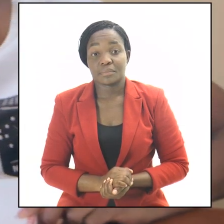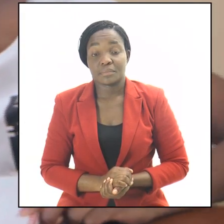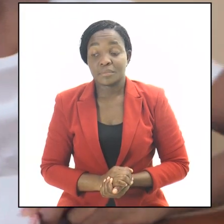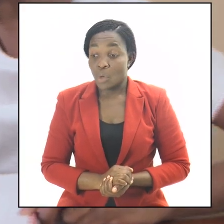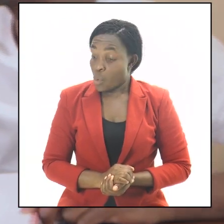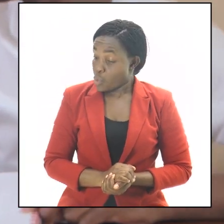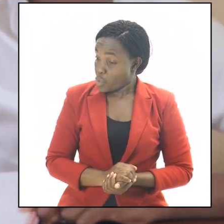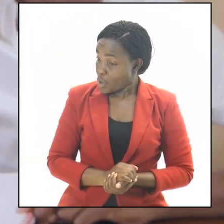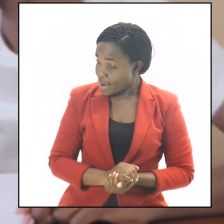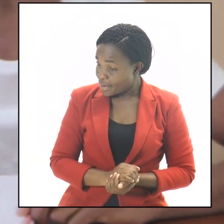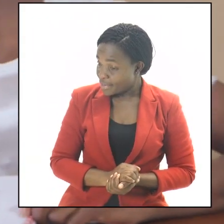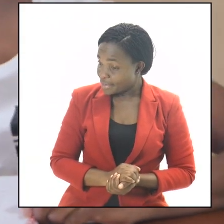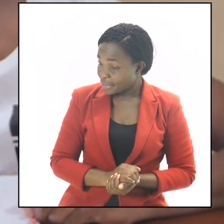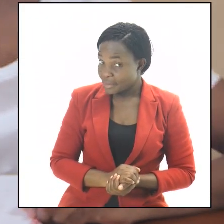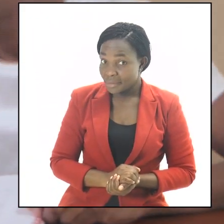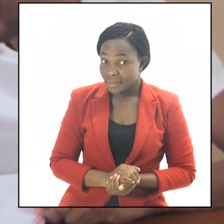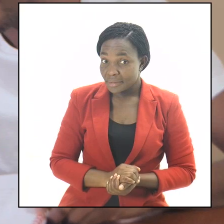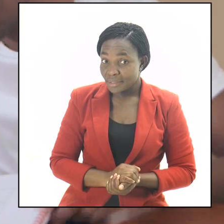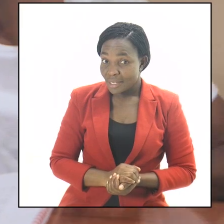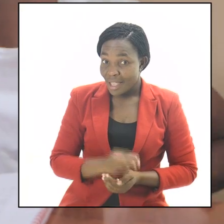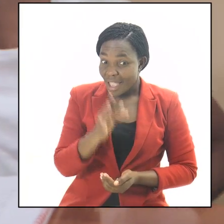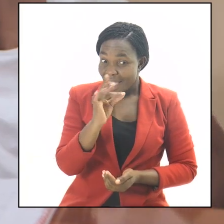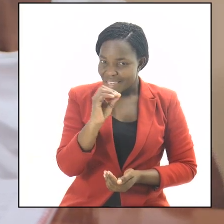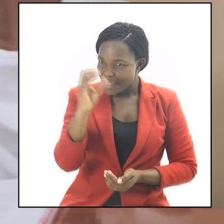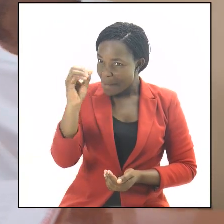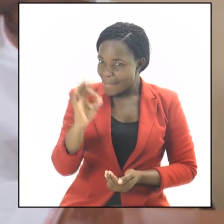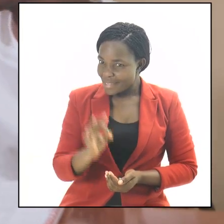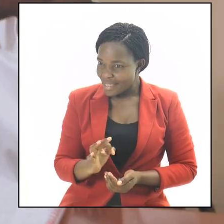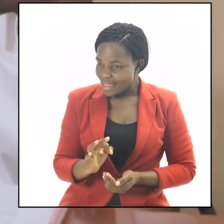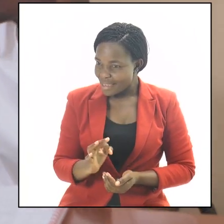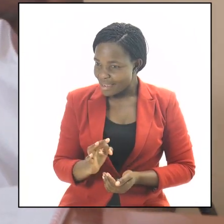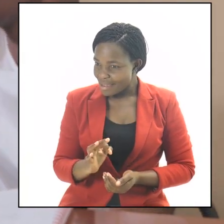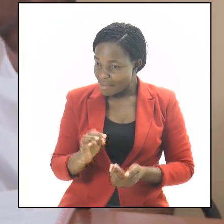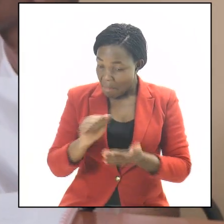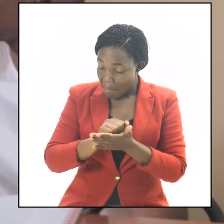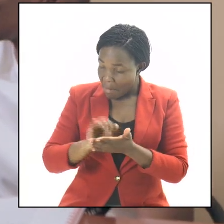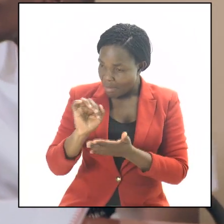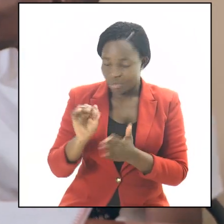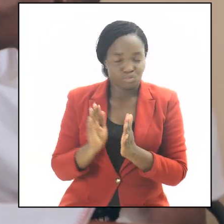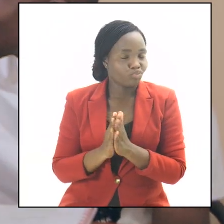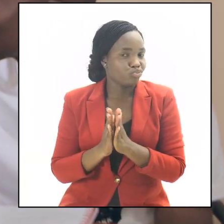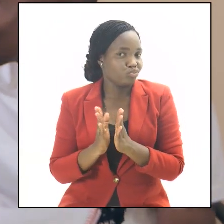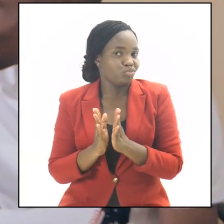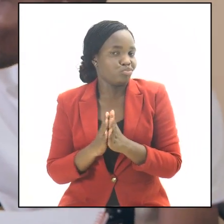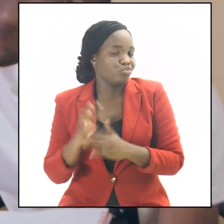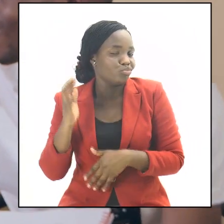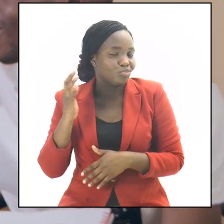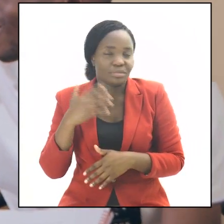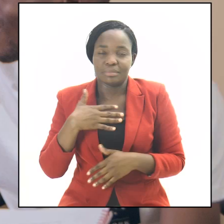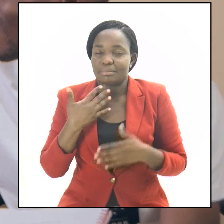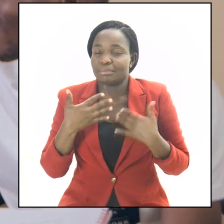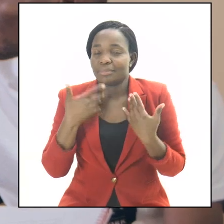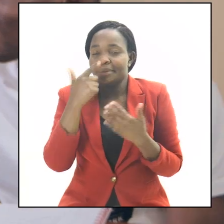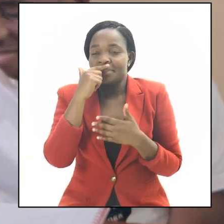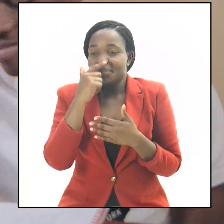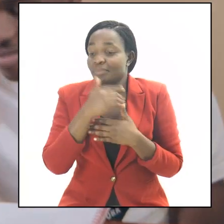Wow, Ben. 80% in your assignment, you say. Well done. I'm so proud of